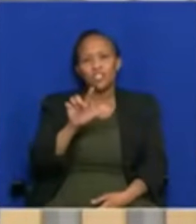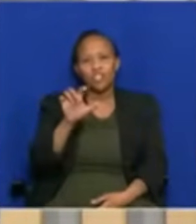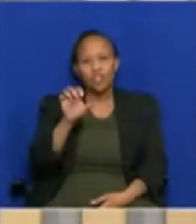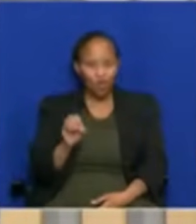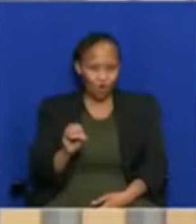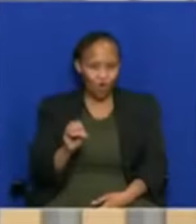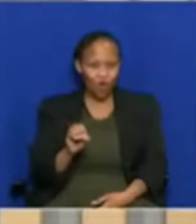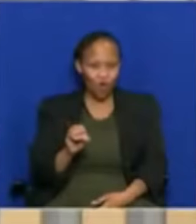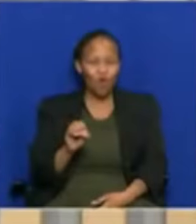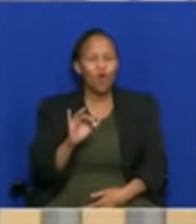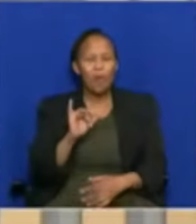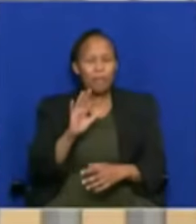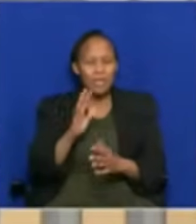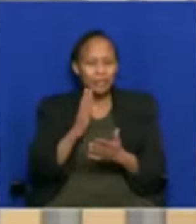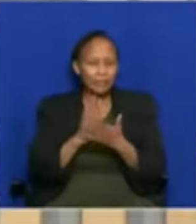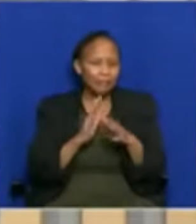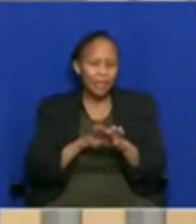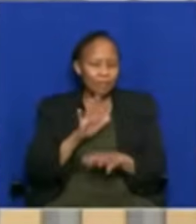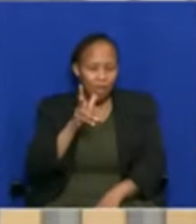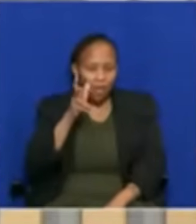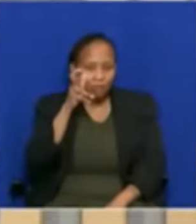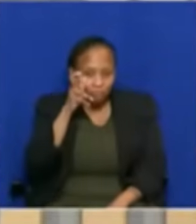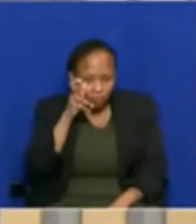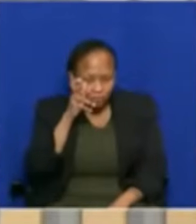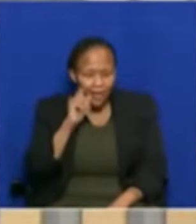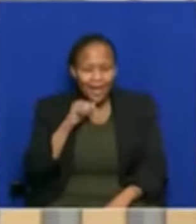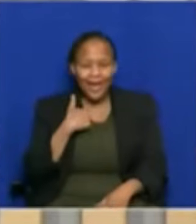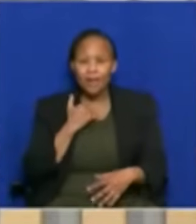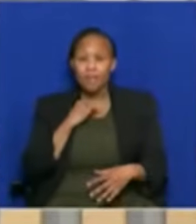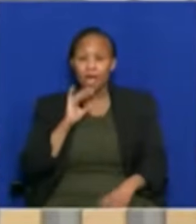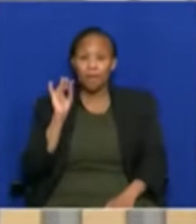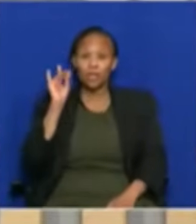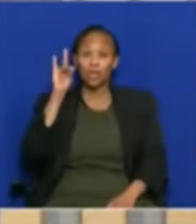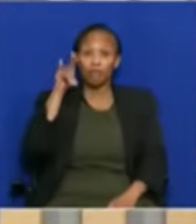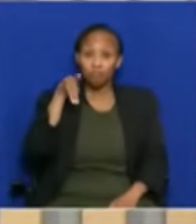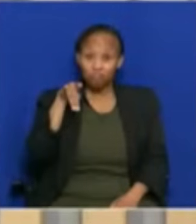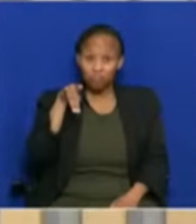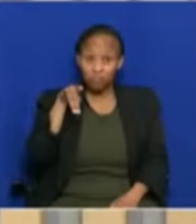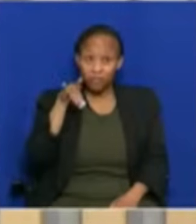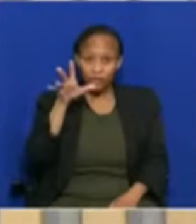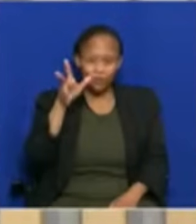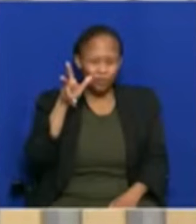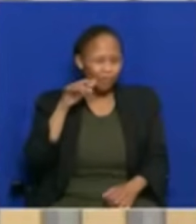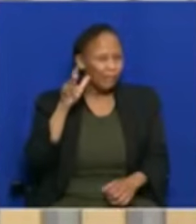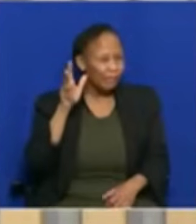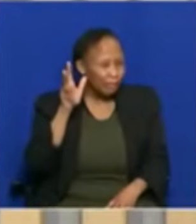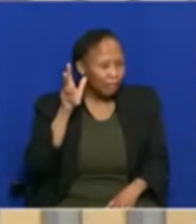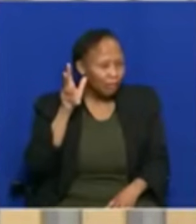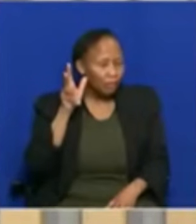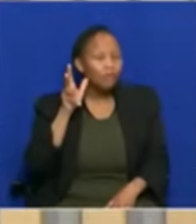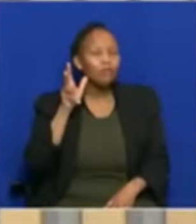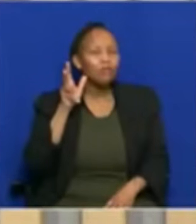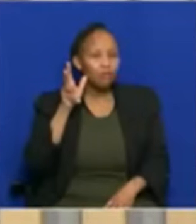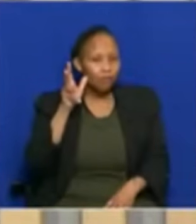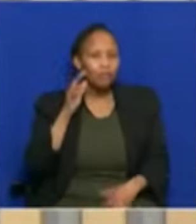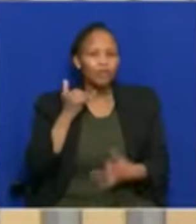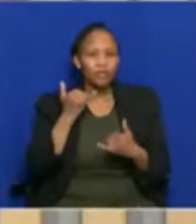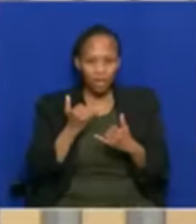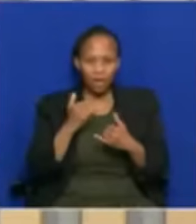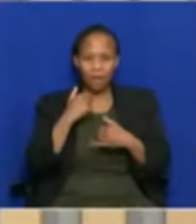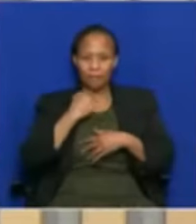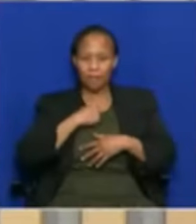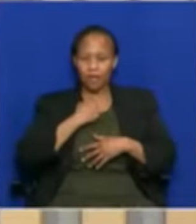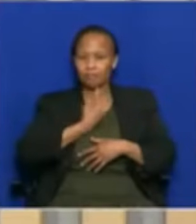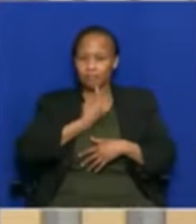why when we spoke earlier, when it came to the discussion between yourself and my counsel that you're present, I couldn't really